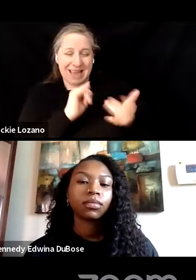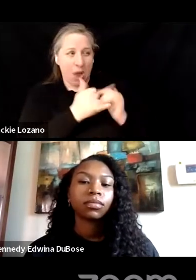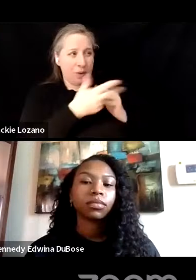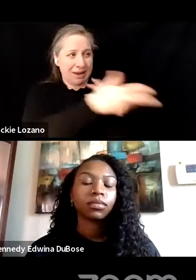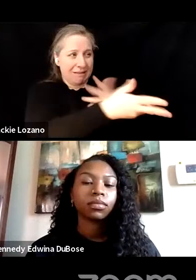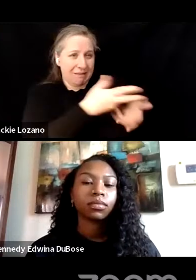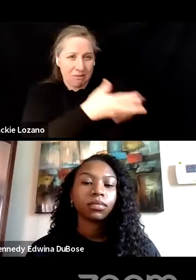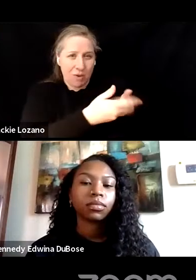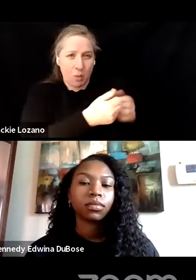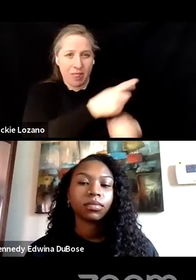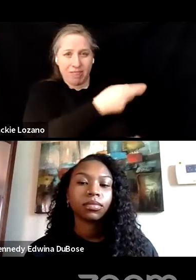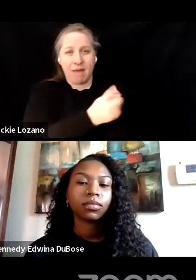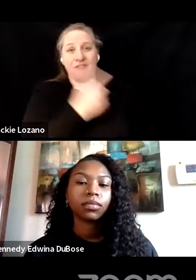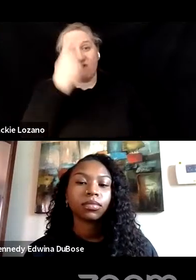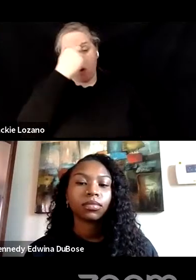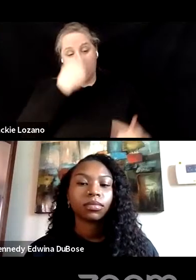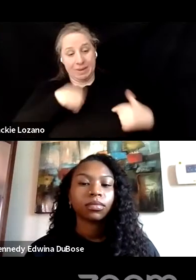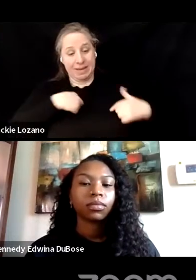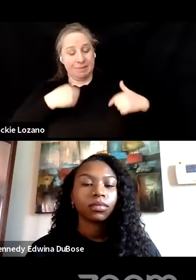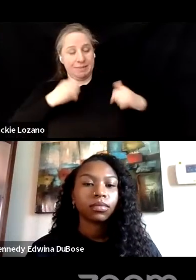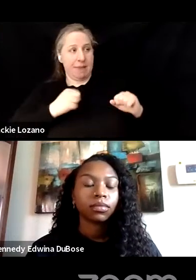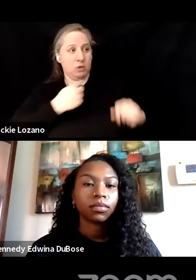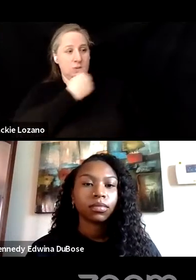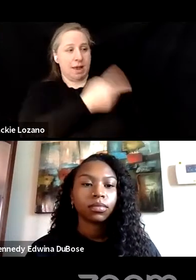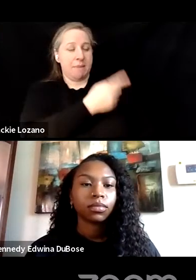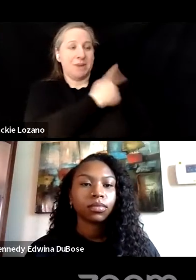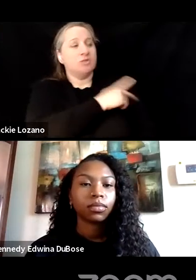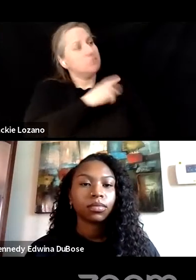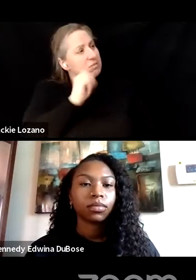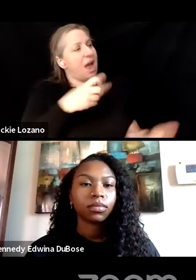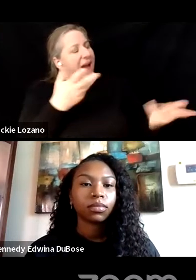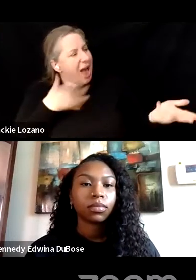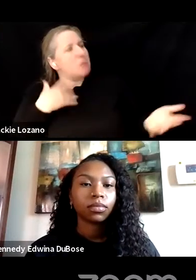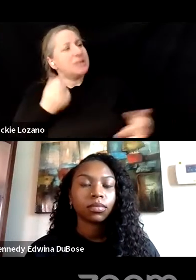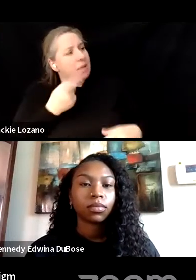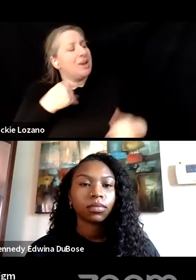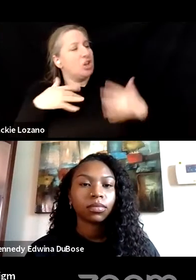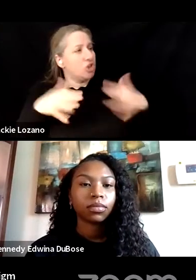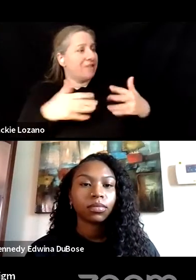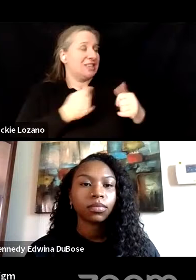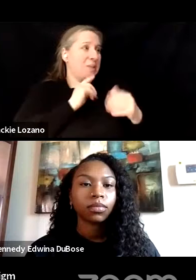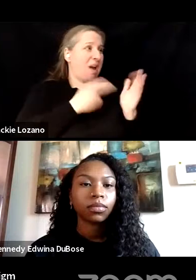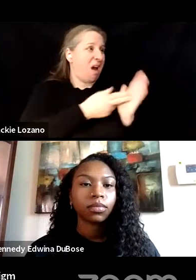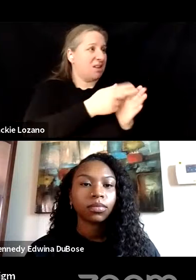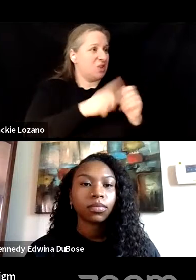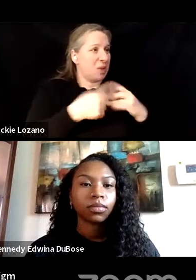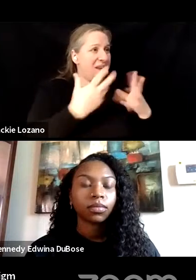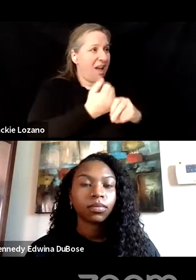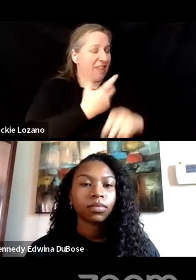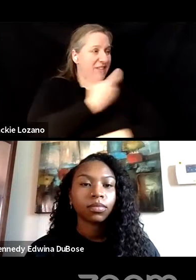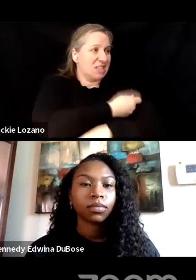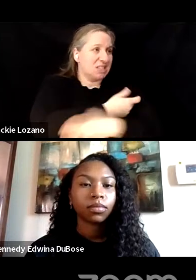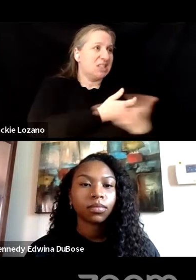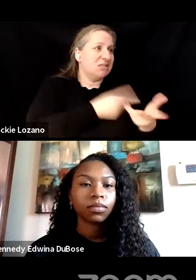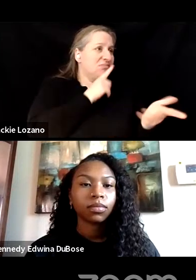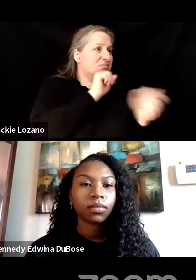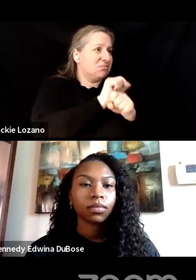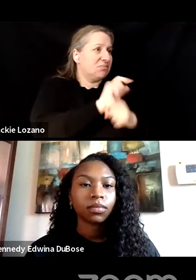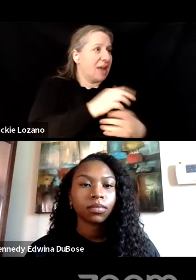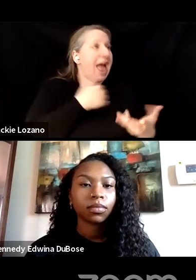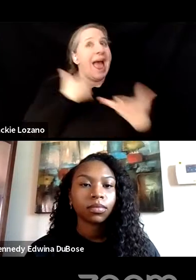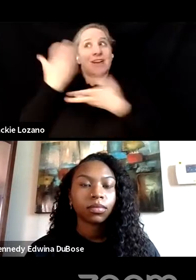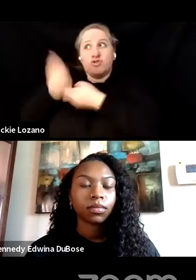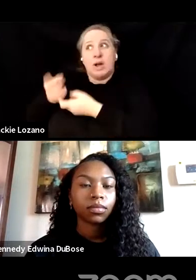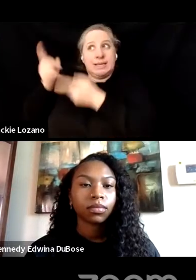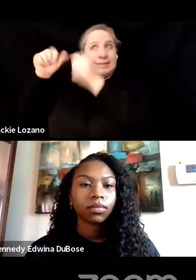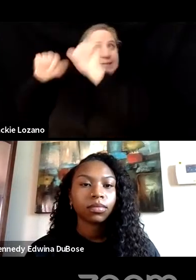them. You know, for me to be able to say to a patient, yeah, I was a little bit nervous, to be honest, when I got that vaccine. I trust science.